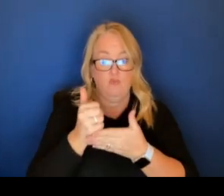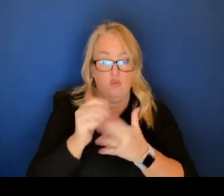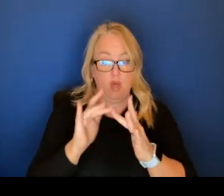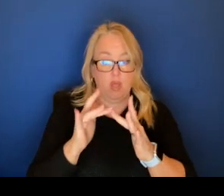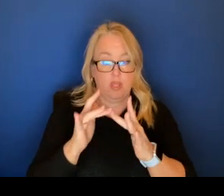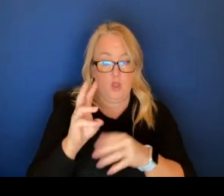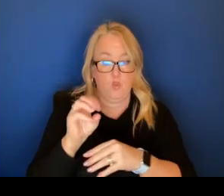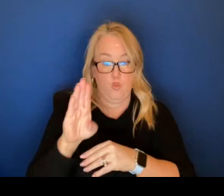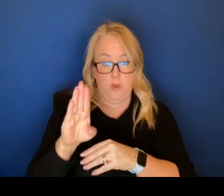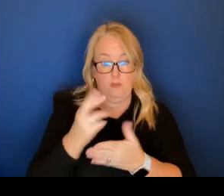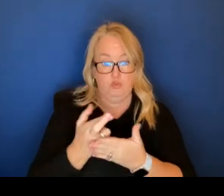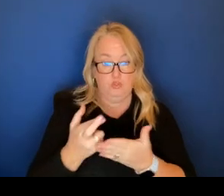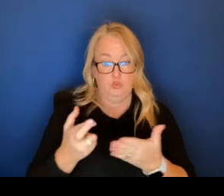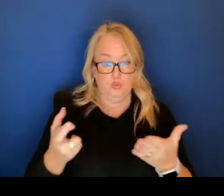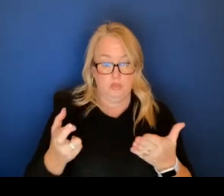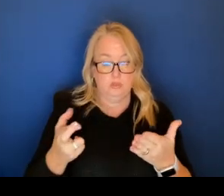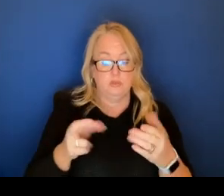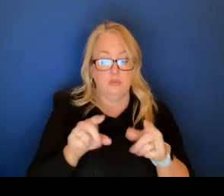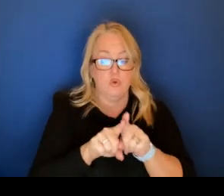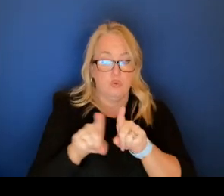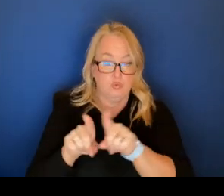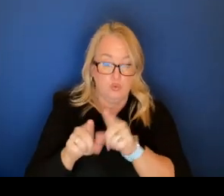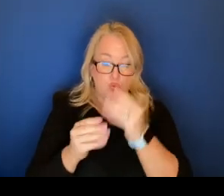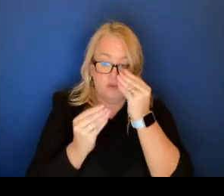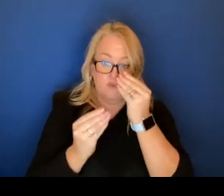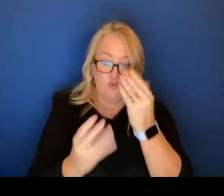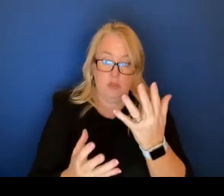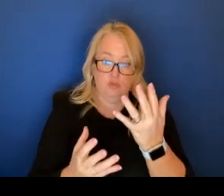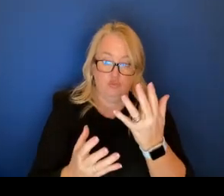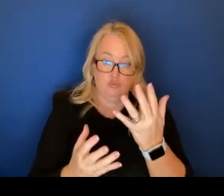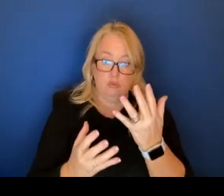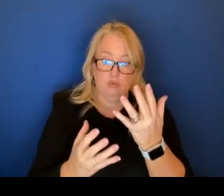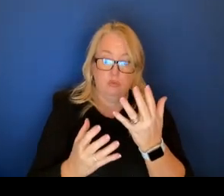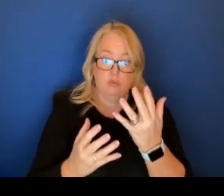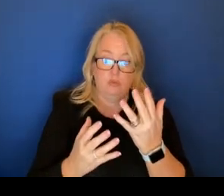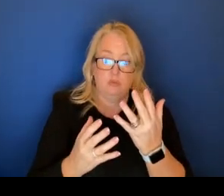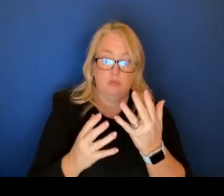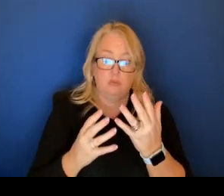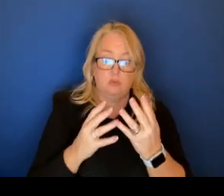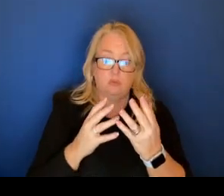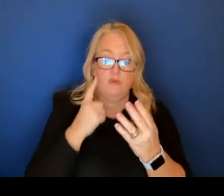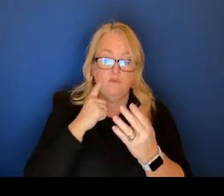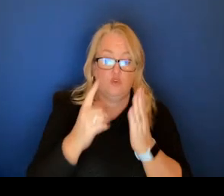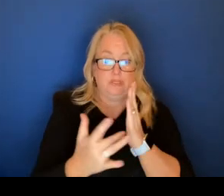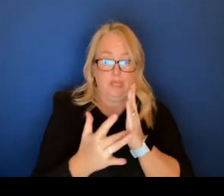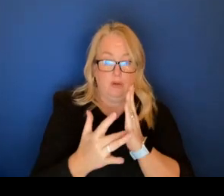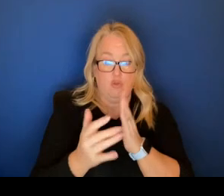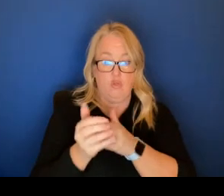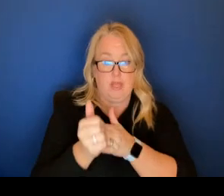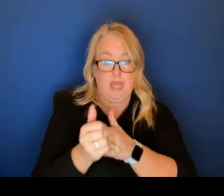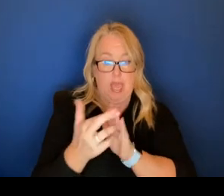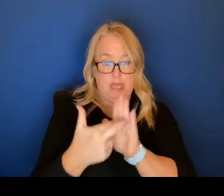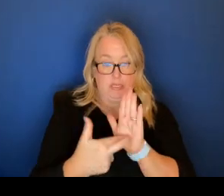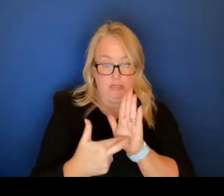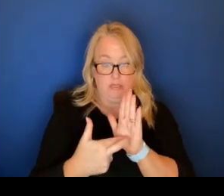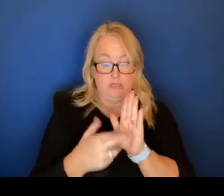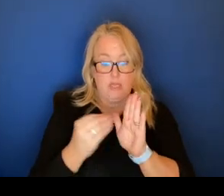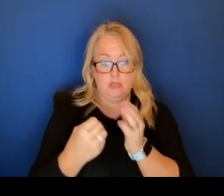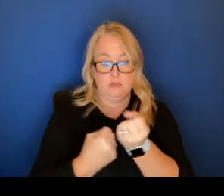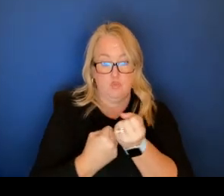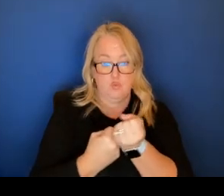web resources, and an information line for technical guidance and